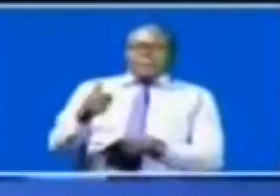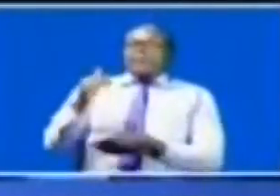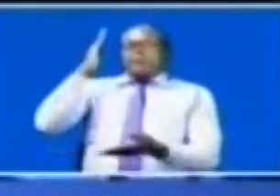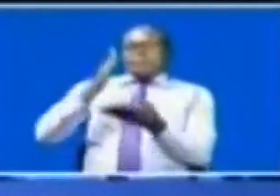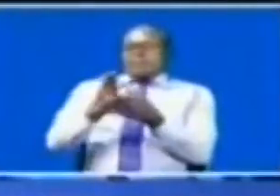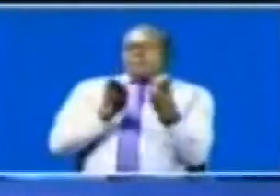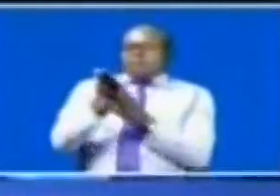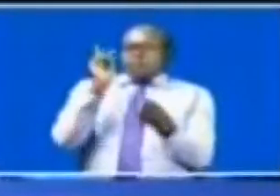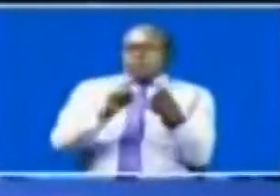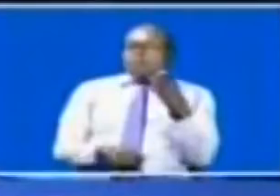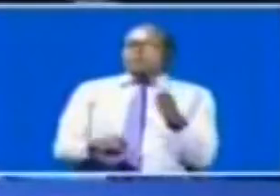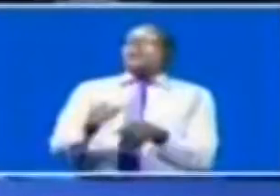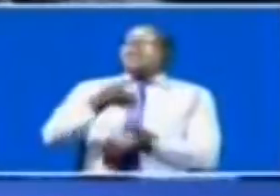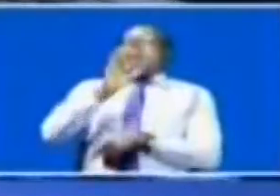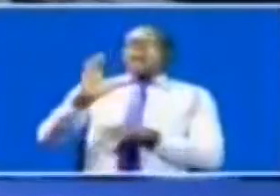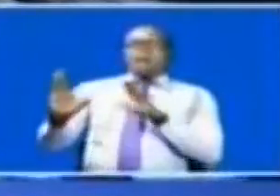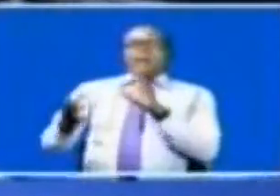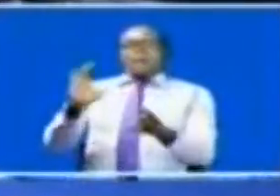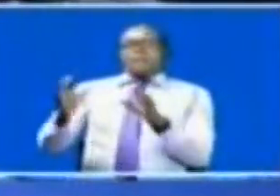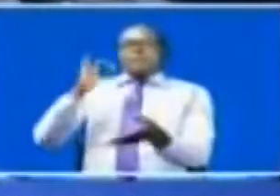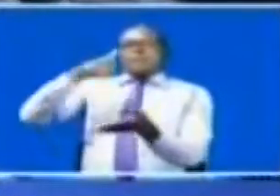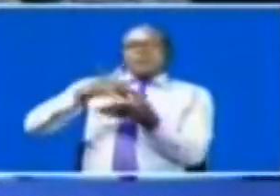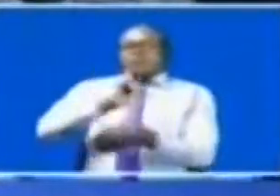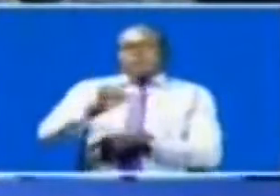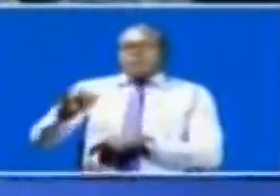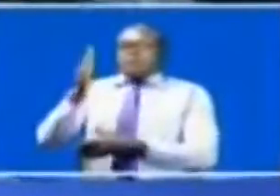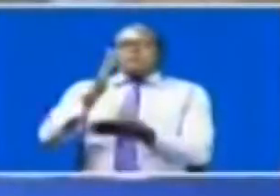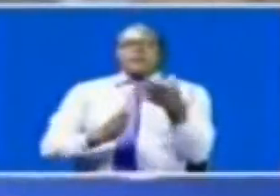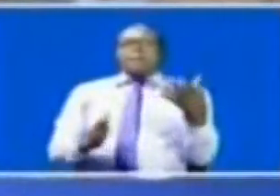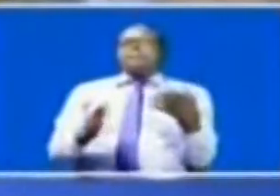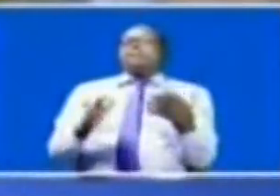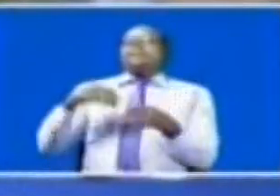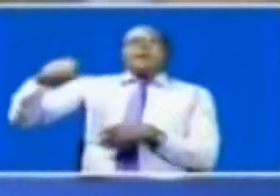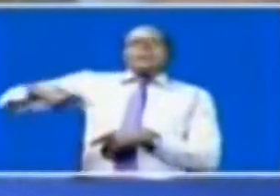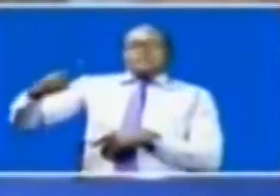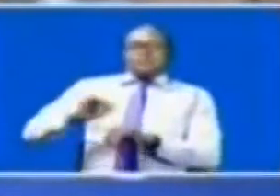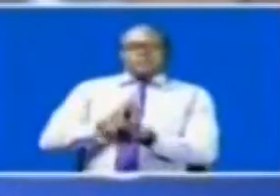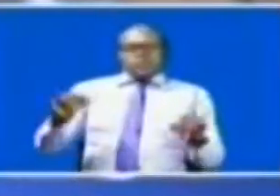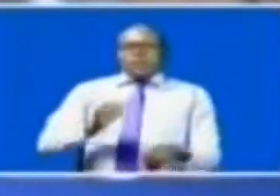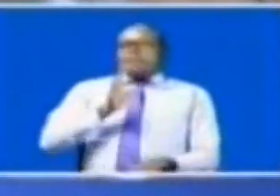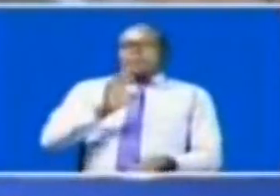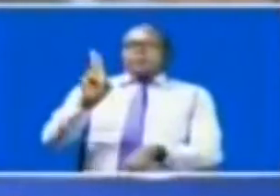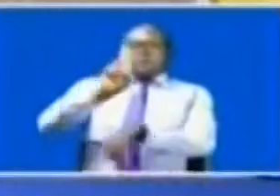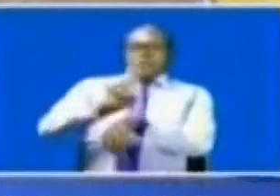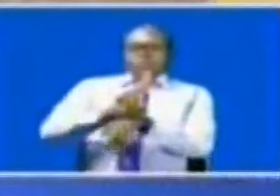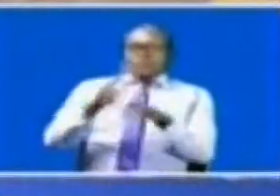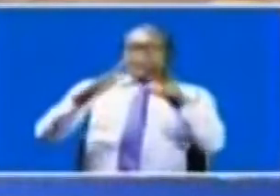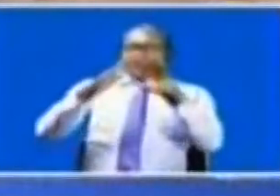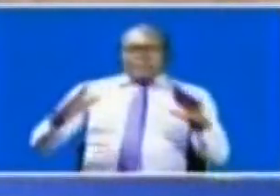come as a result of consuming chemicals, including those that industries use to treat and purify water for commercial